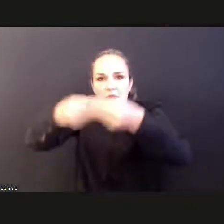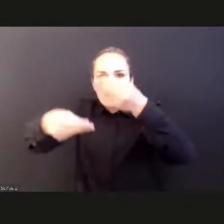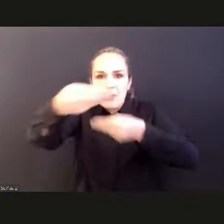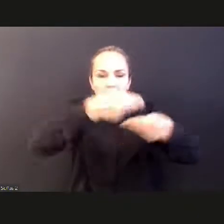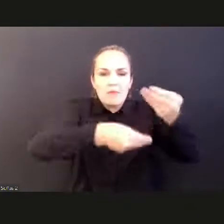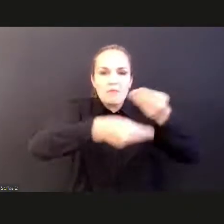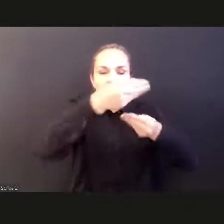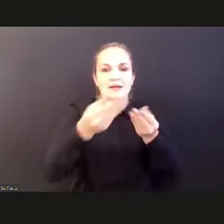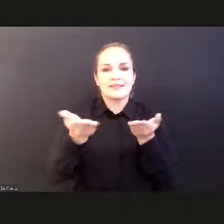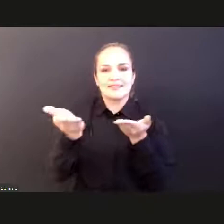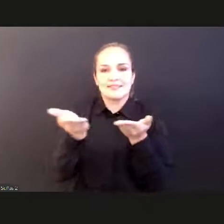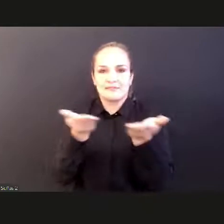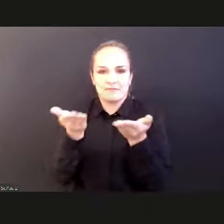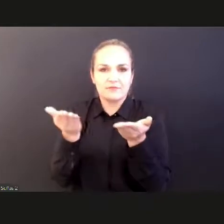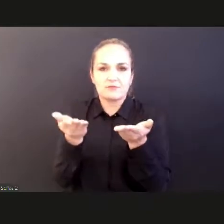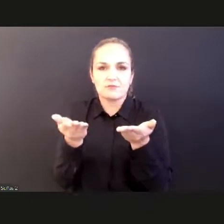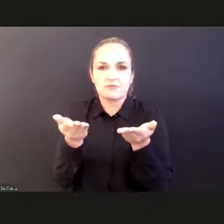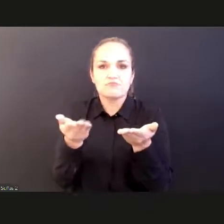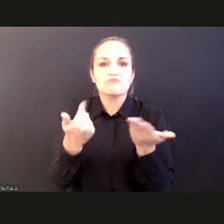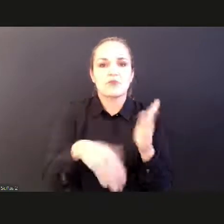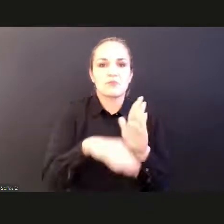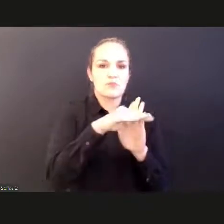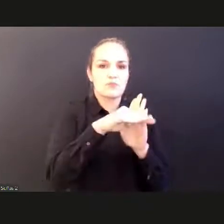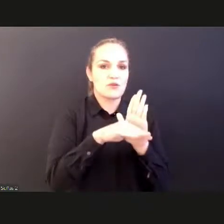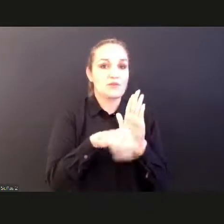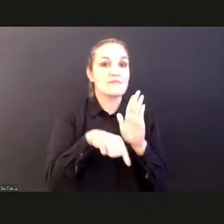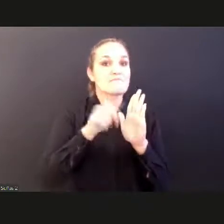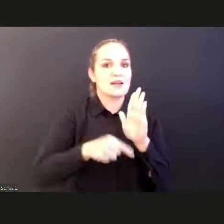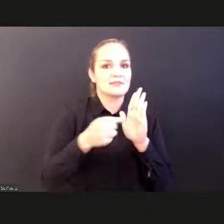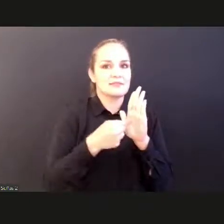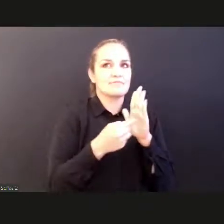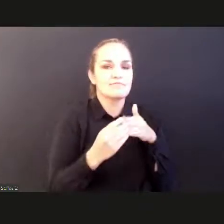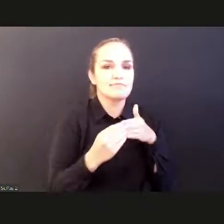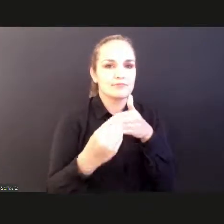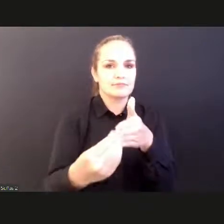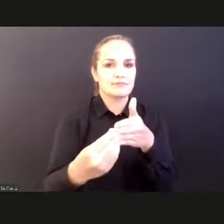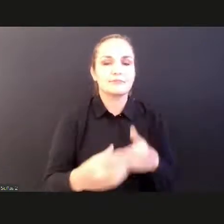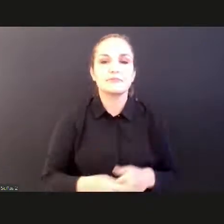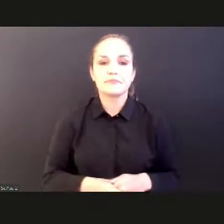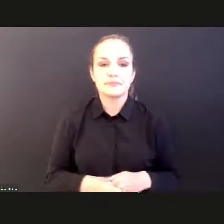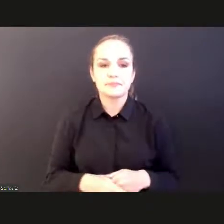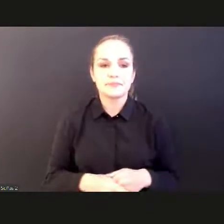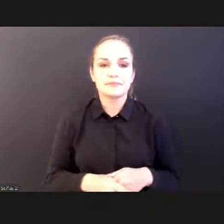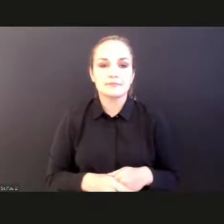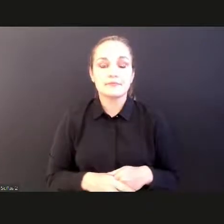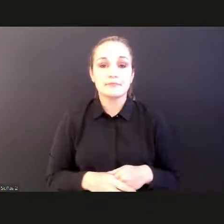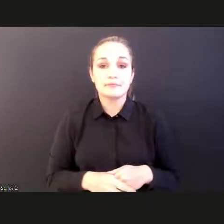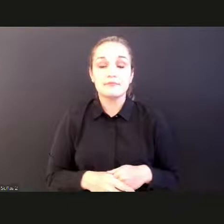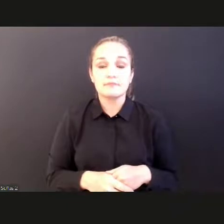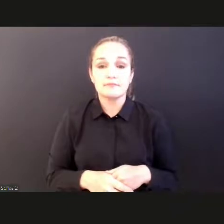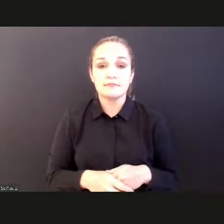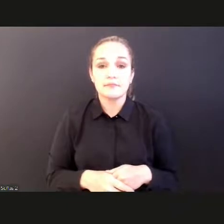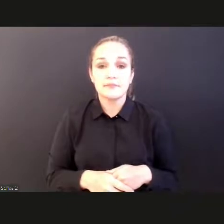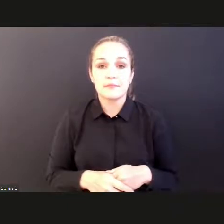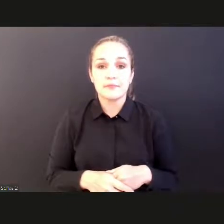of this sector. Several of these factors will